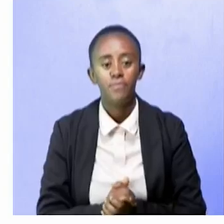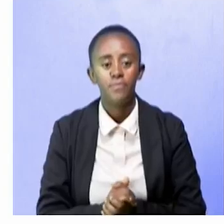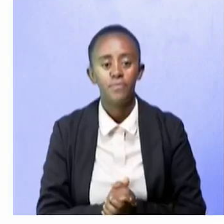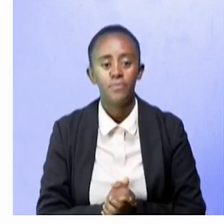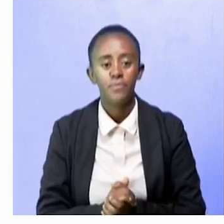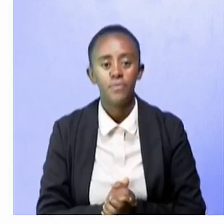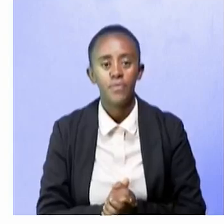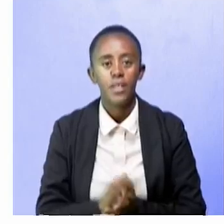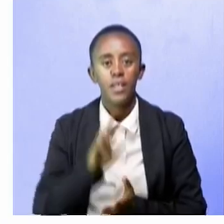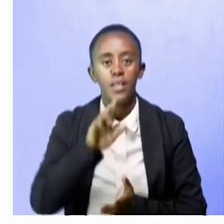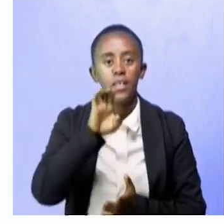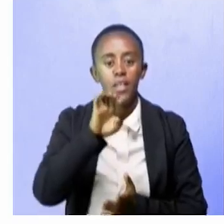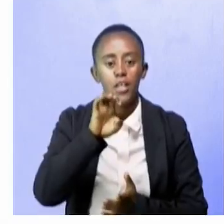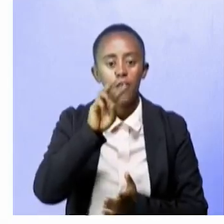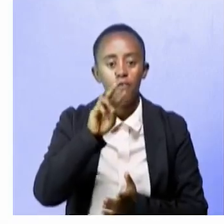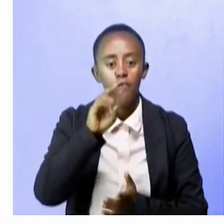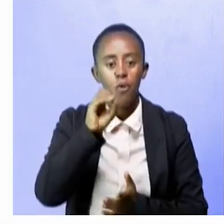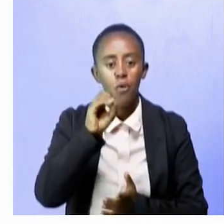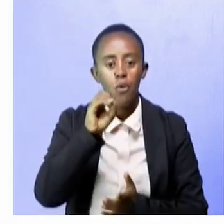Revolutionary.